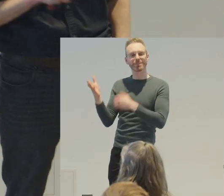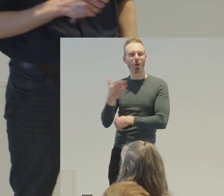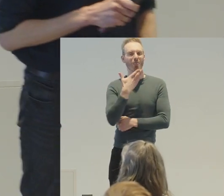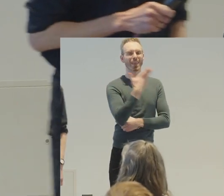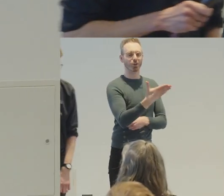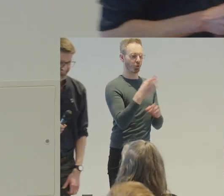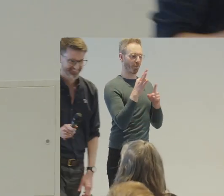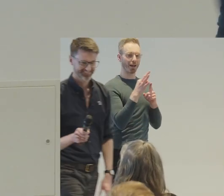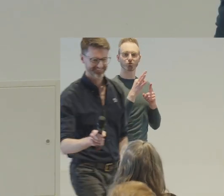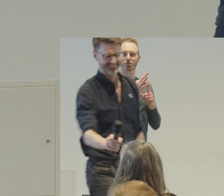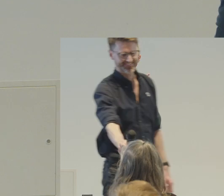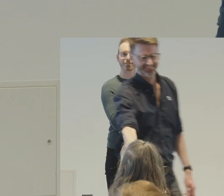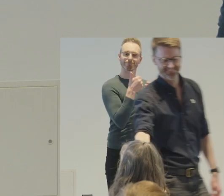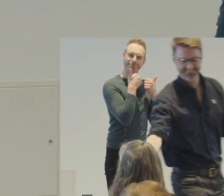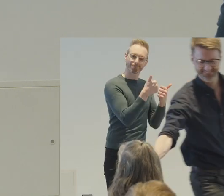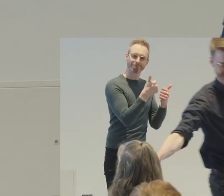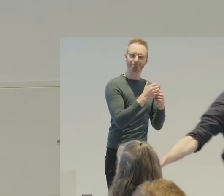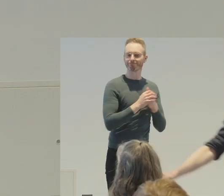Patrick.